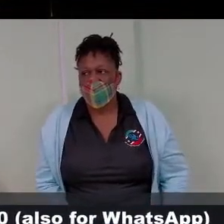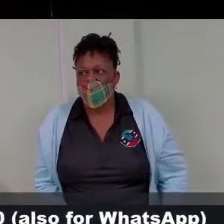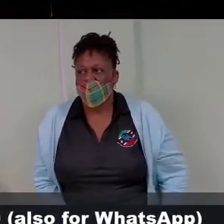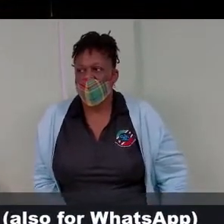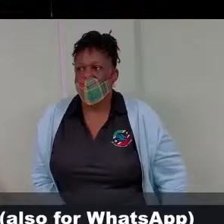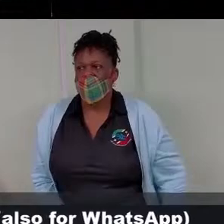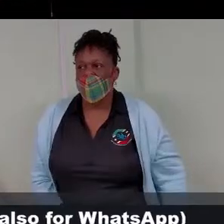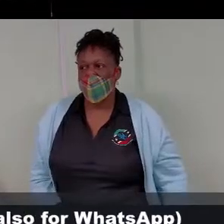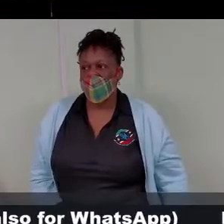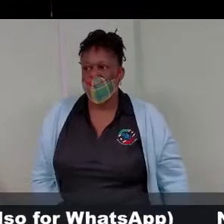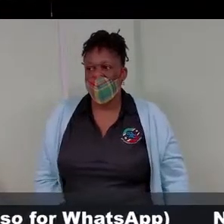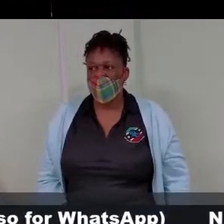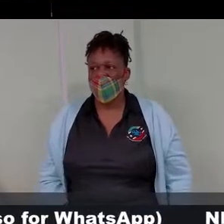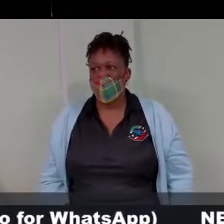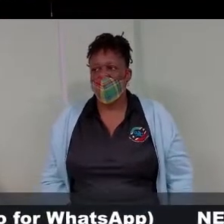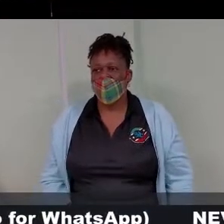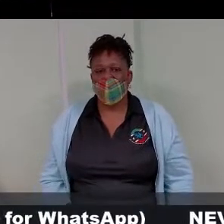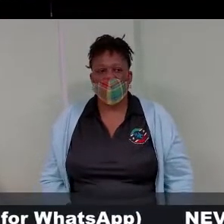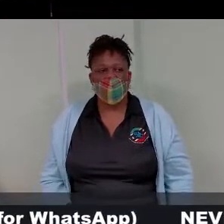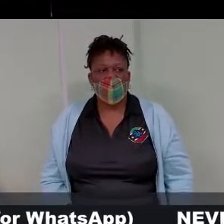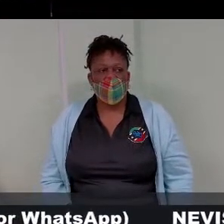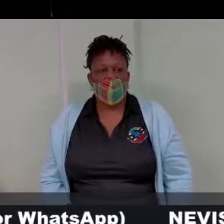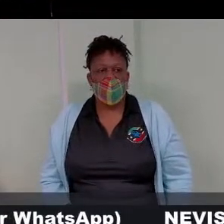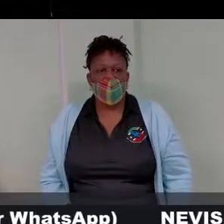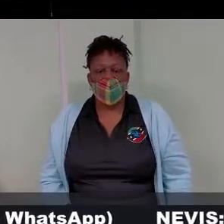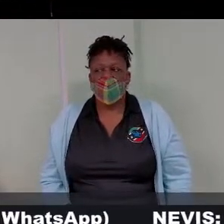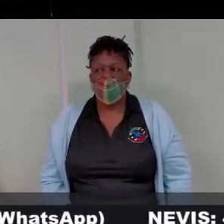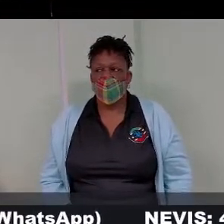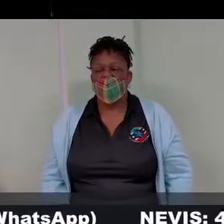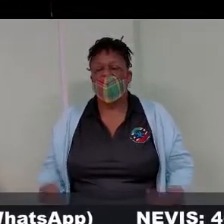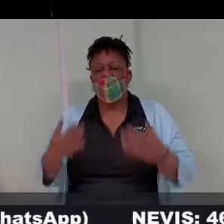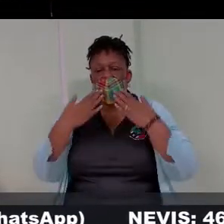Thank you very much,